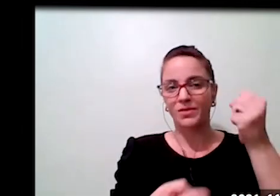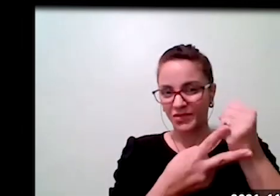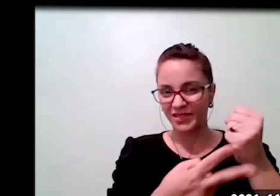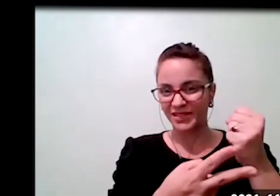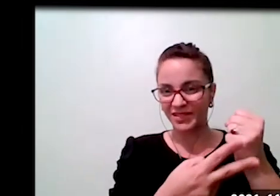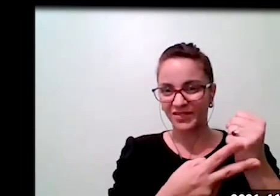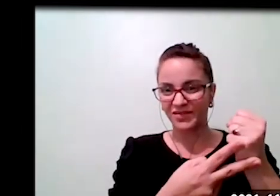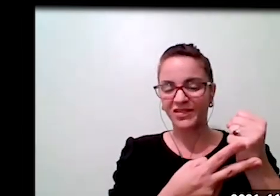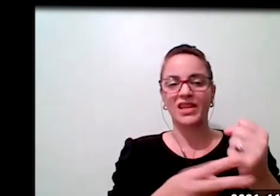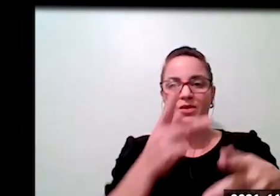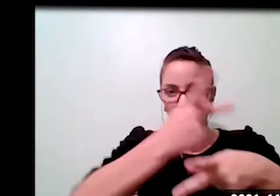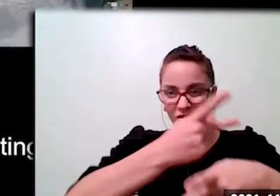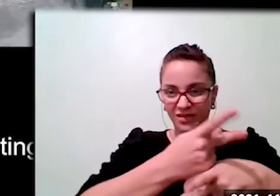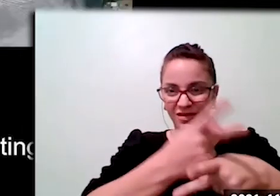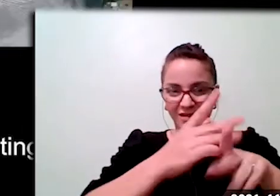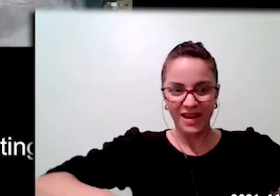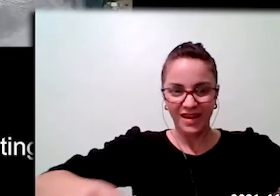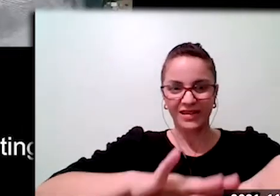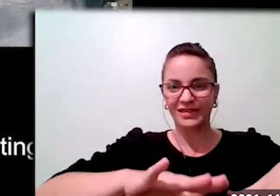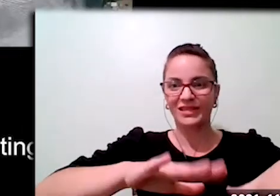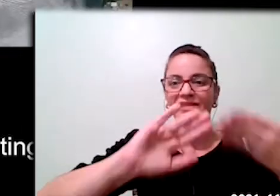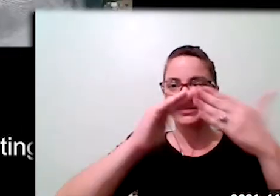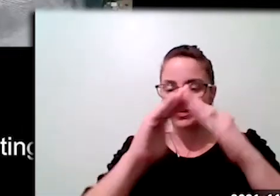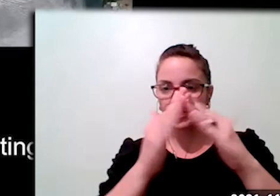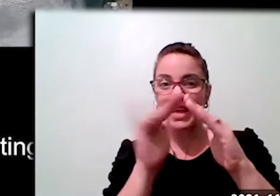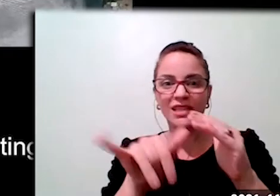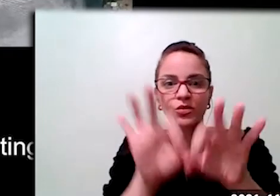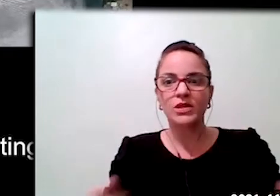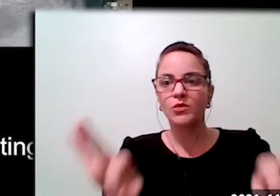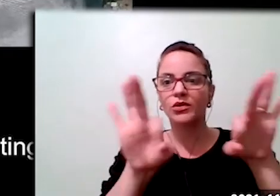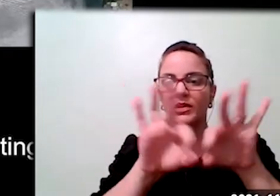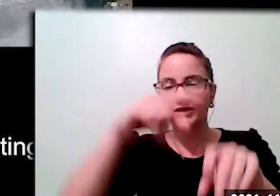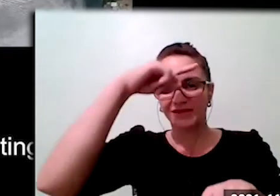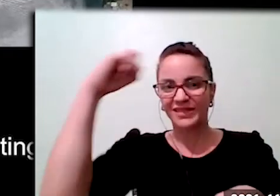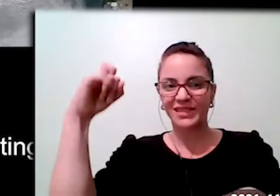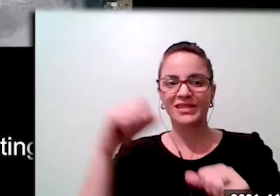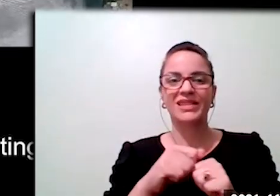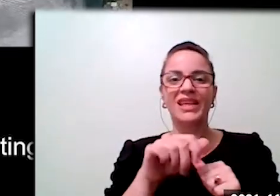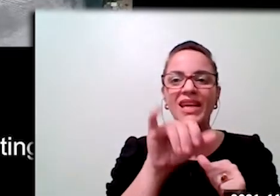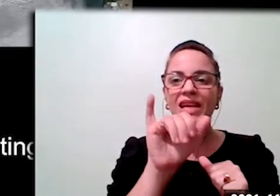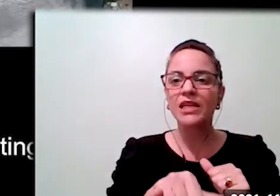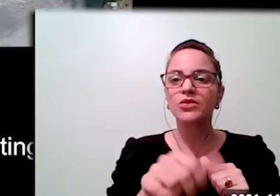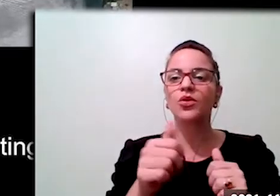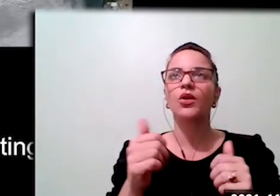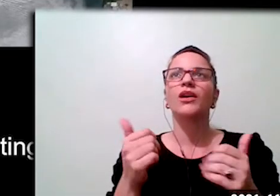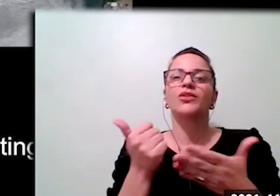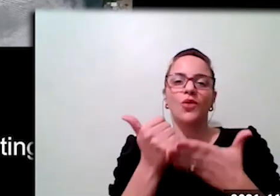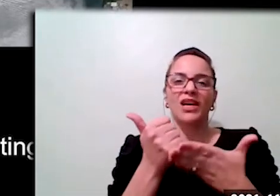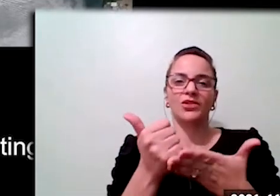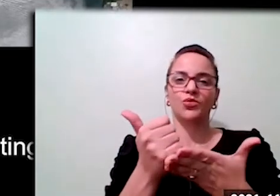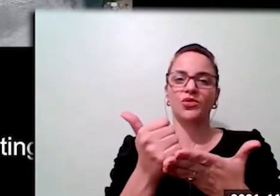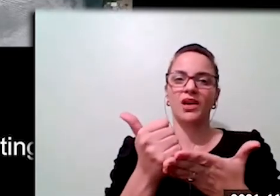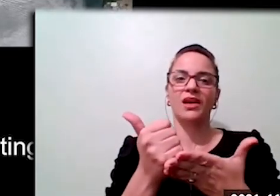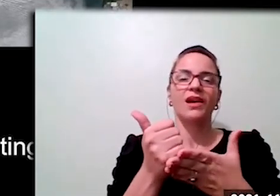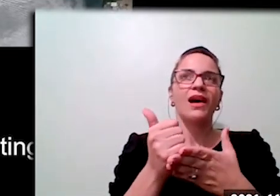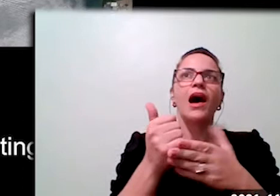through the publications that are going to be shown today, is extremely important because it's somersaults, helps you somersault into other